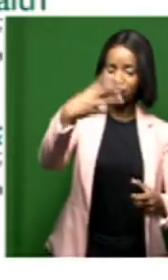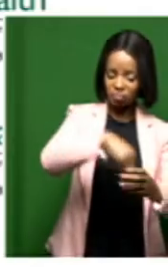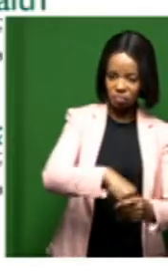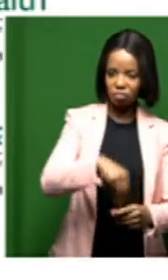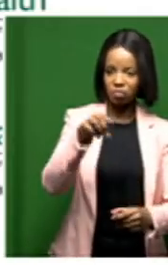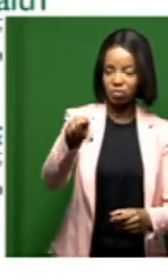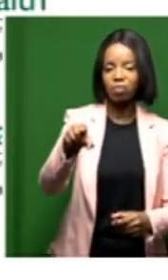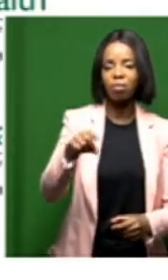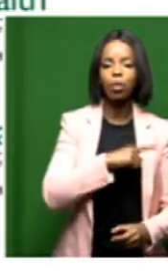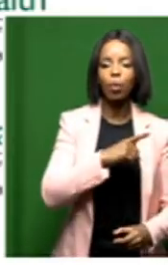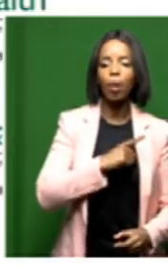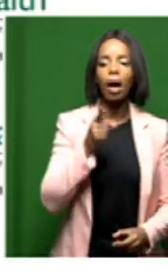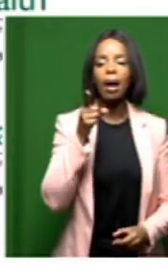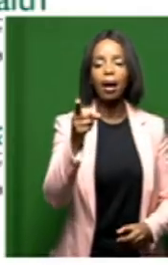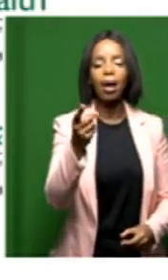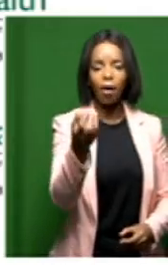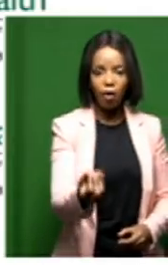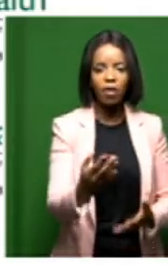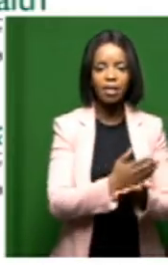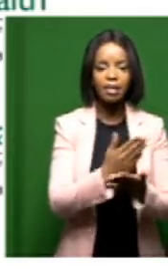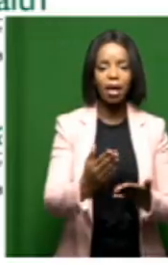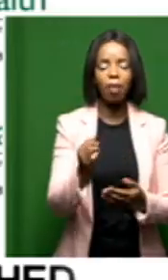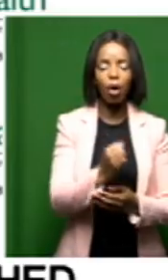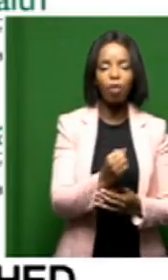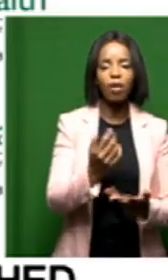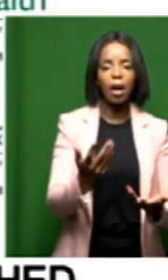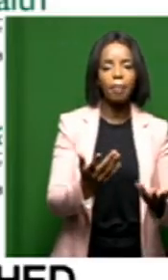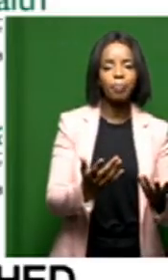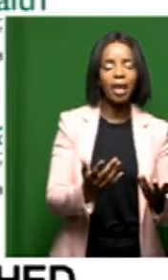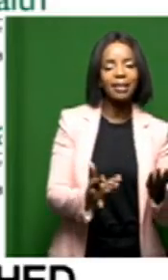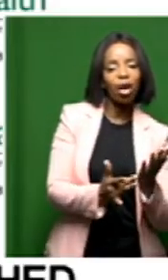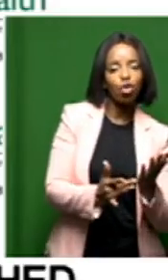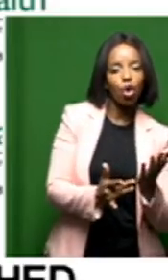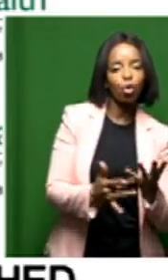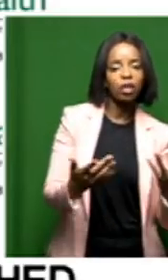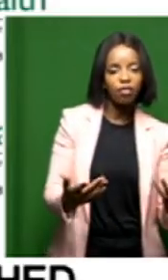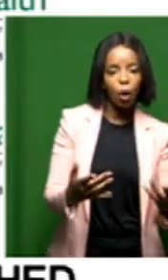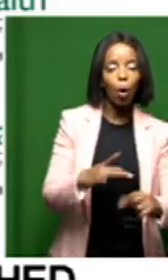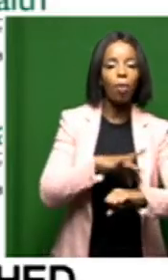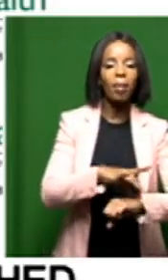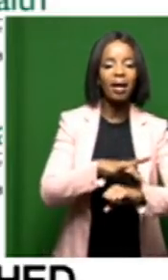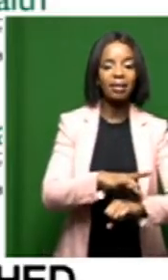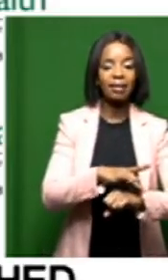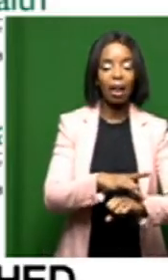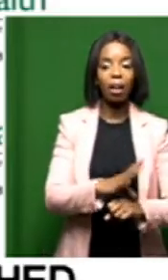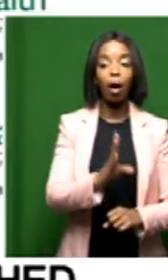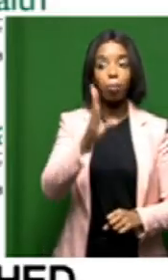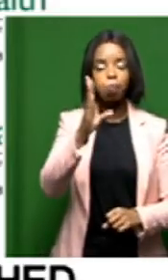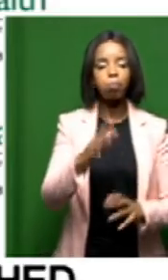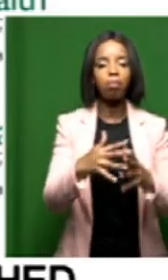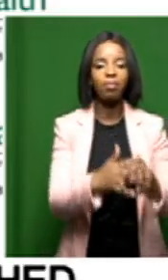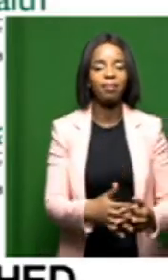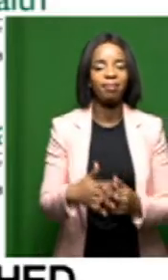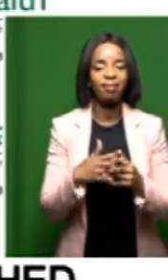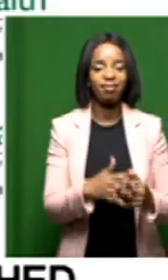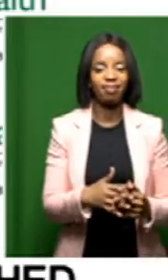he's already got some of this innovative medical technology in the United States. So indeed,